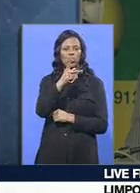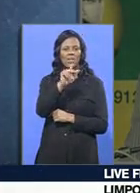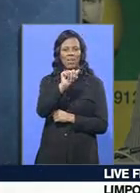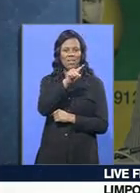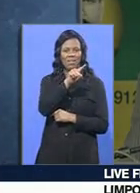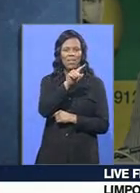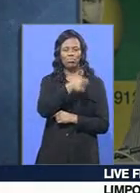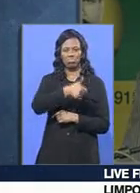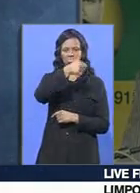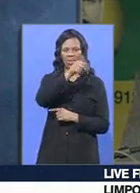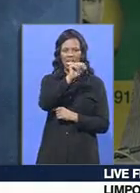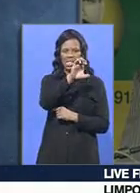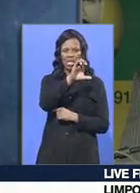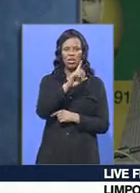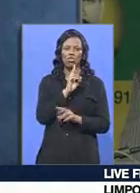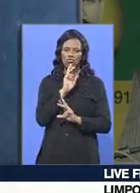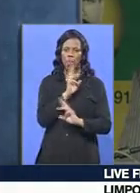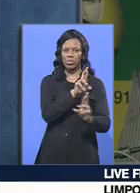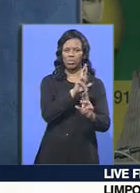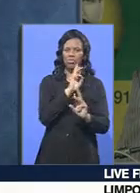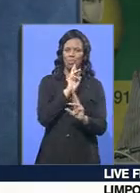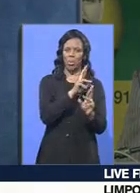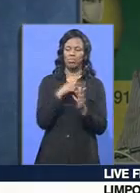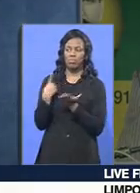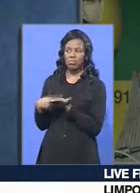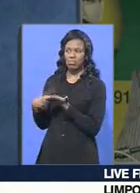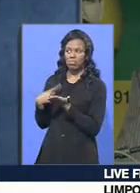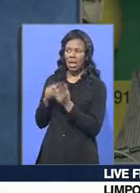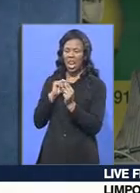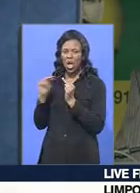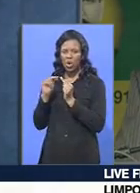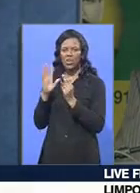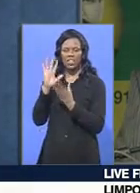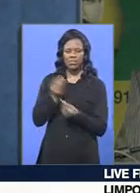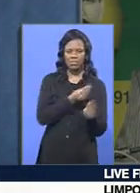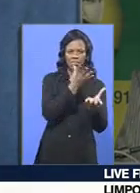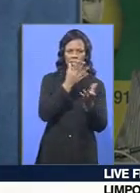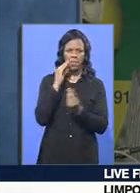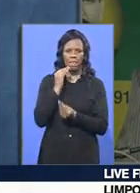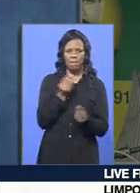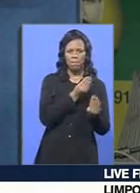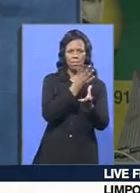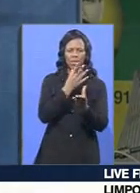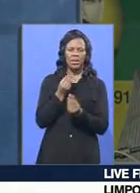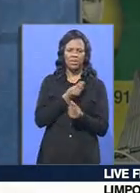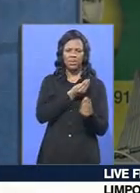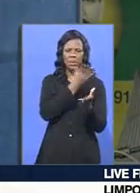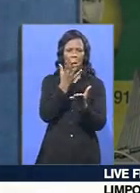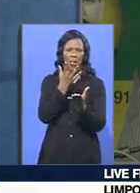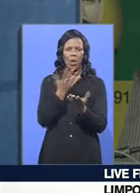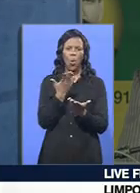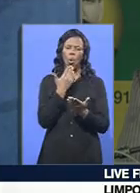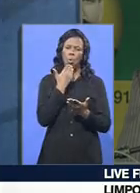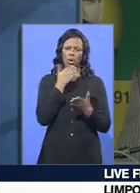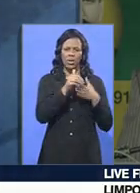he reported all the things he was doing and said he's reporting to the